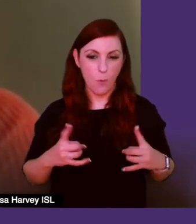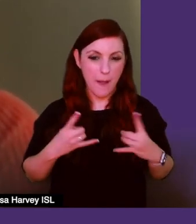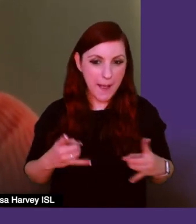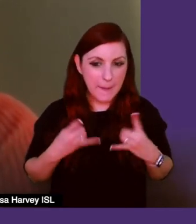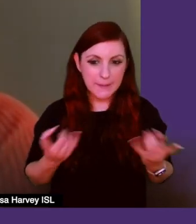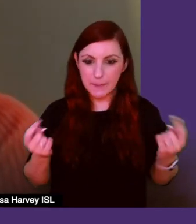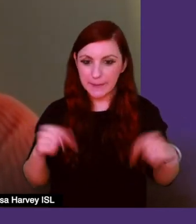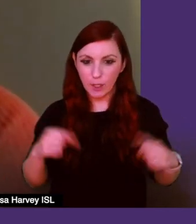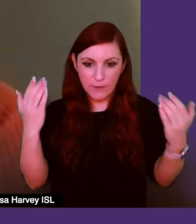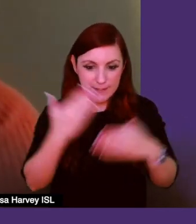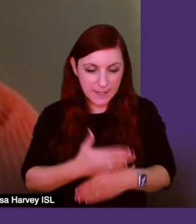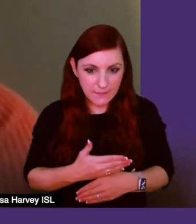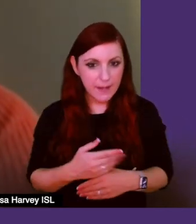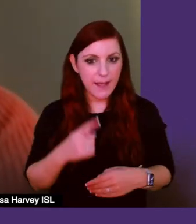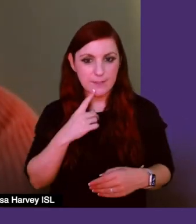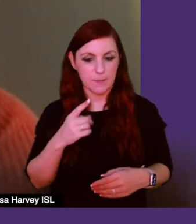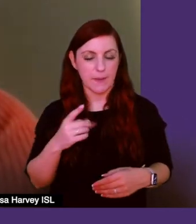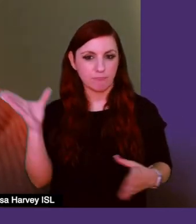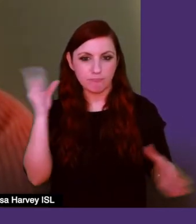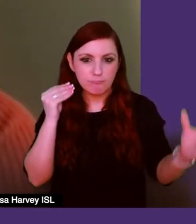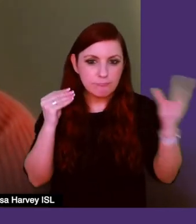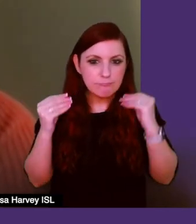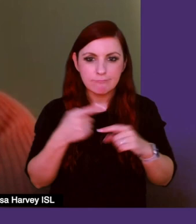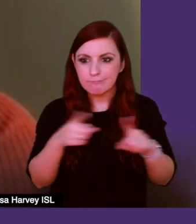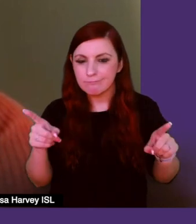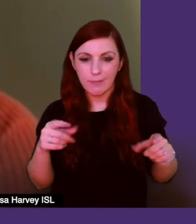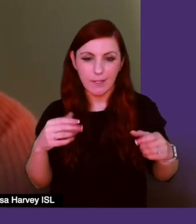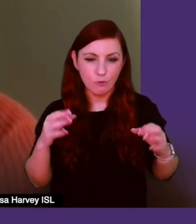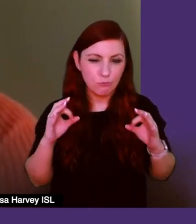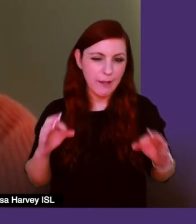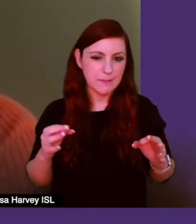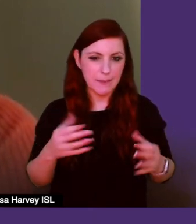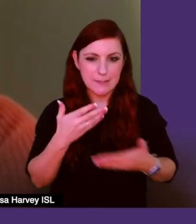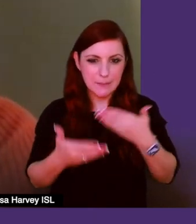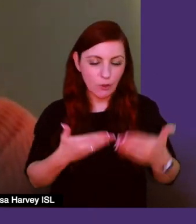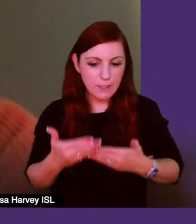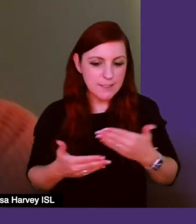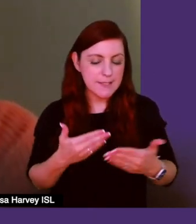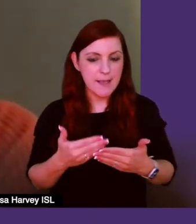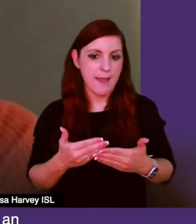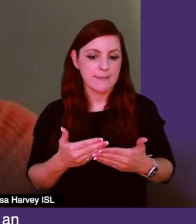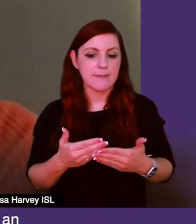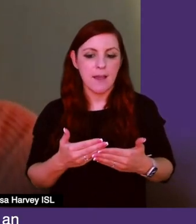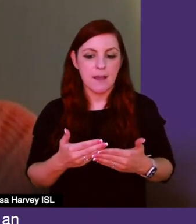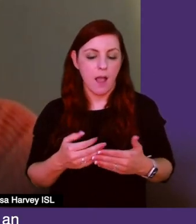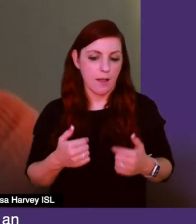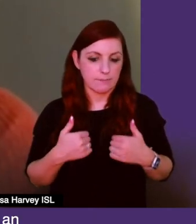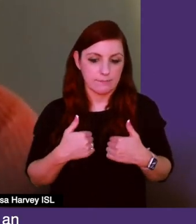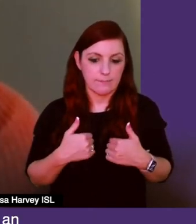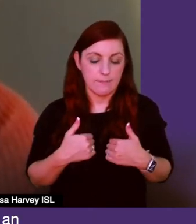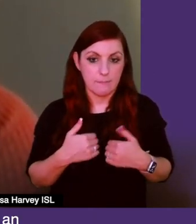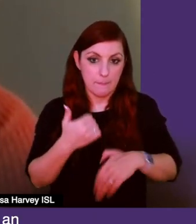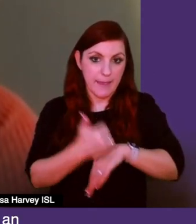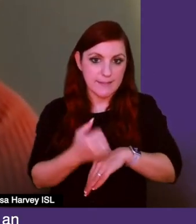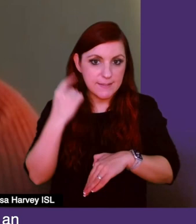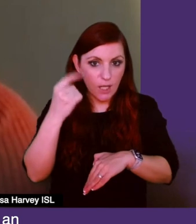thrilled to be here this evening and to be hearing from all these incredible speakers. And I'm based